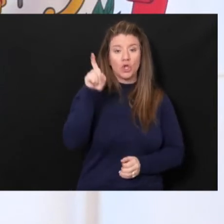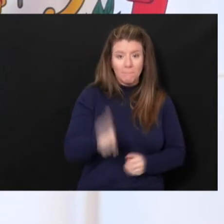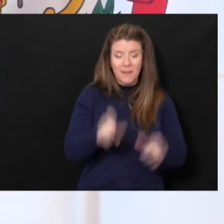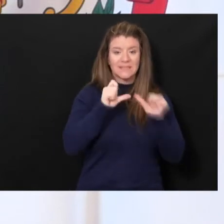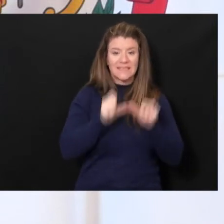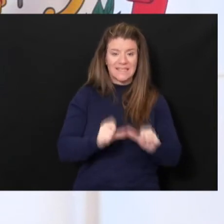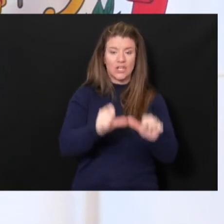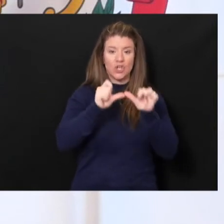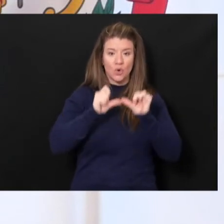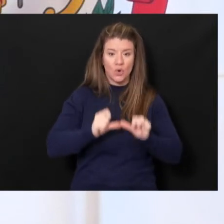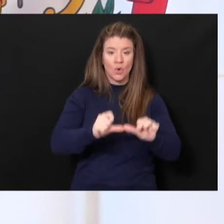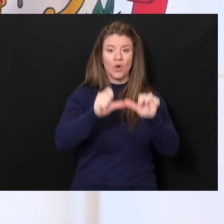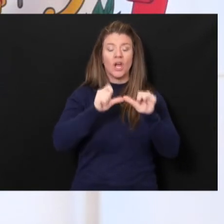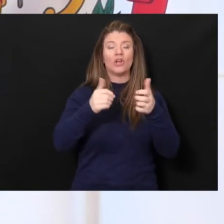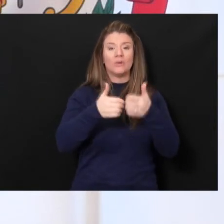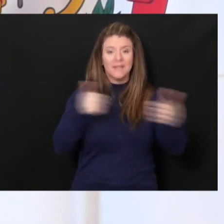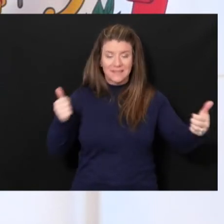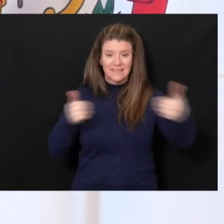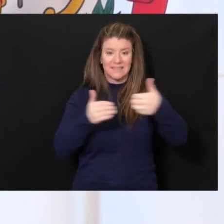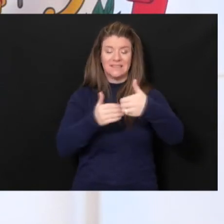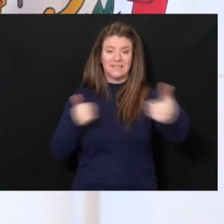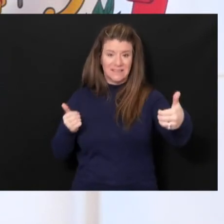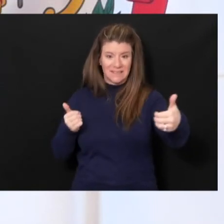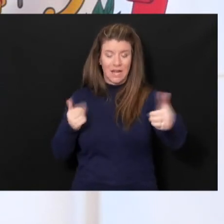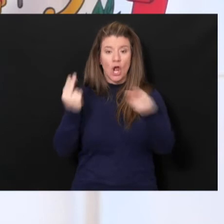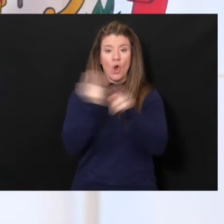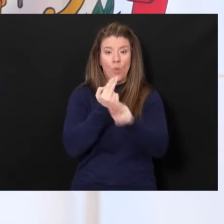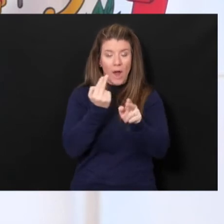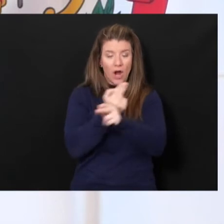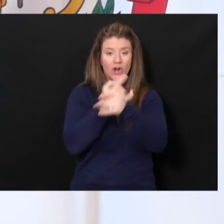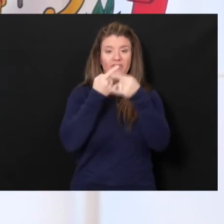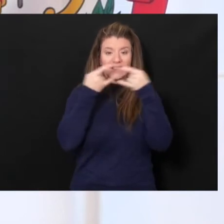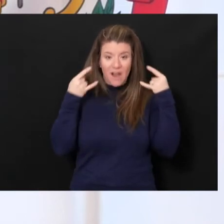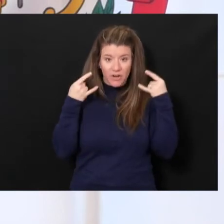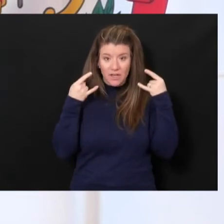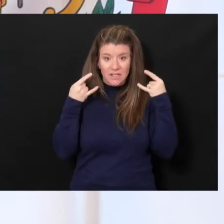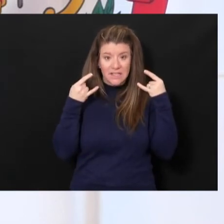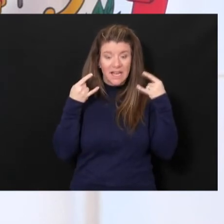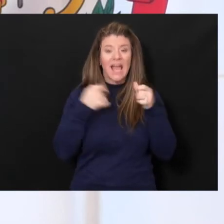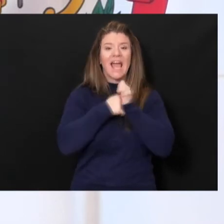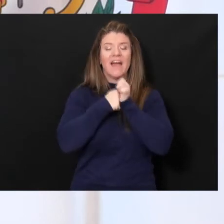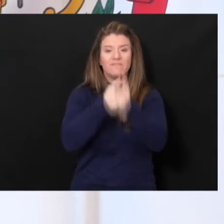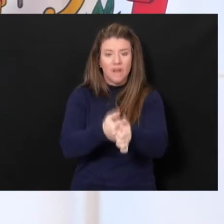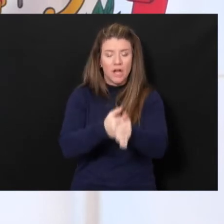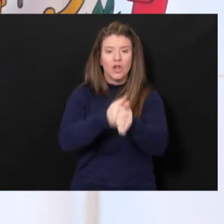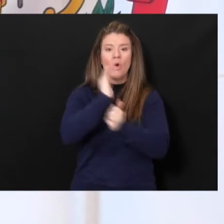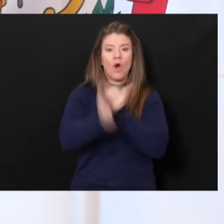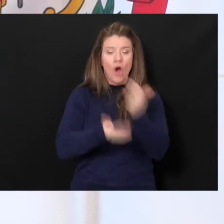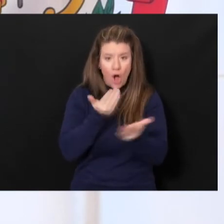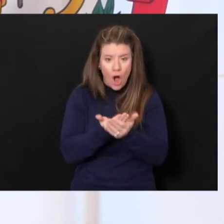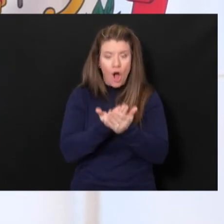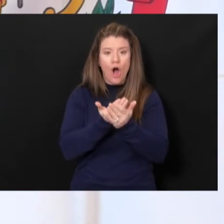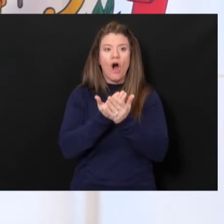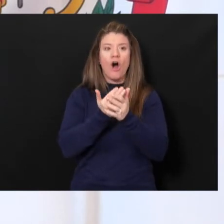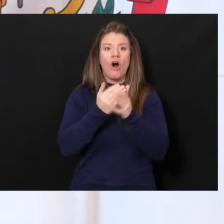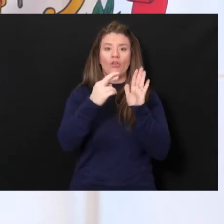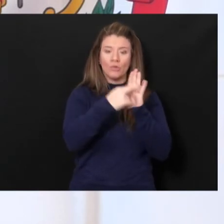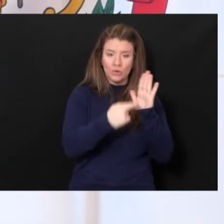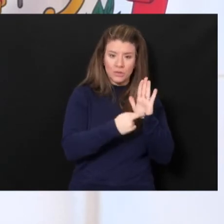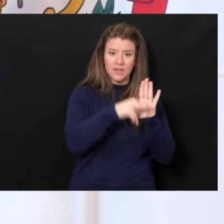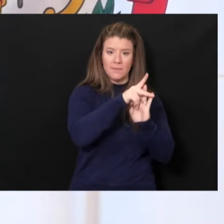continue to social distance, wear face coverings, and follow all the applicable